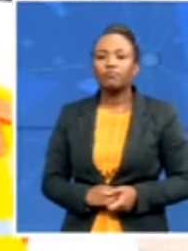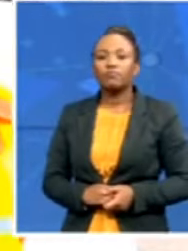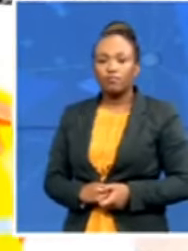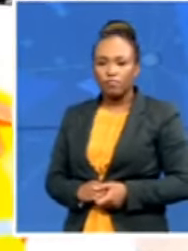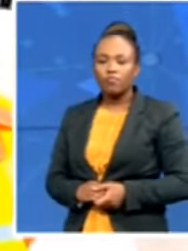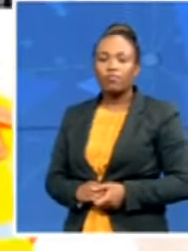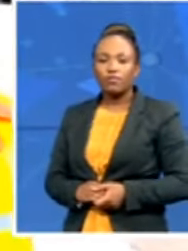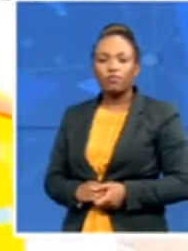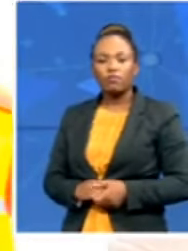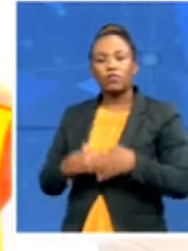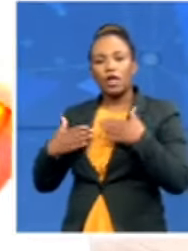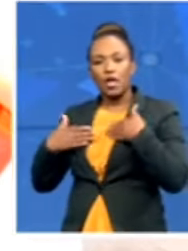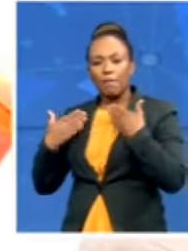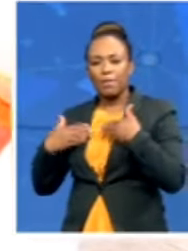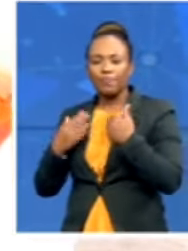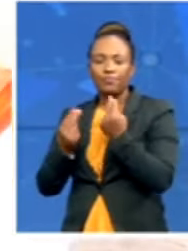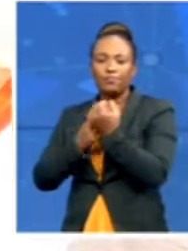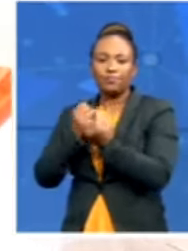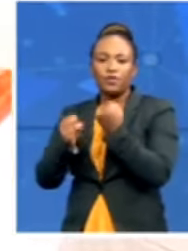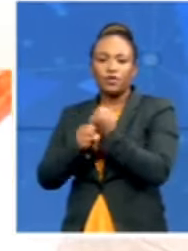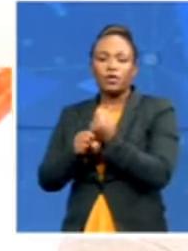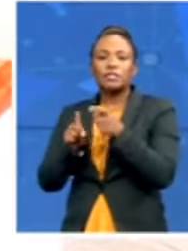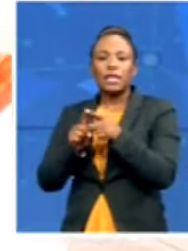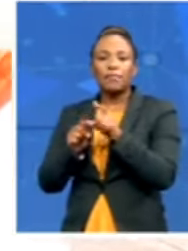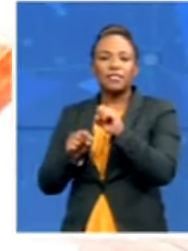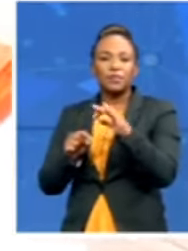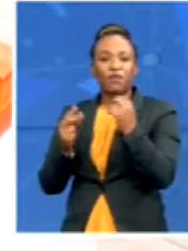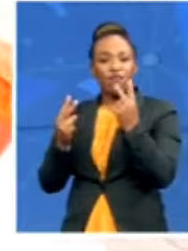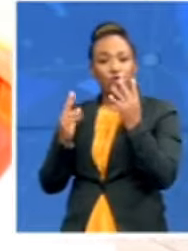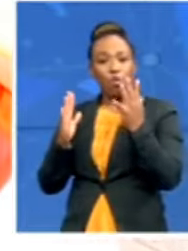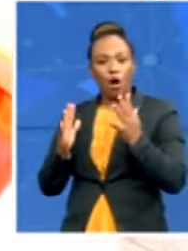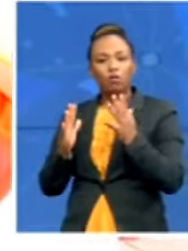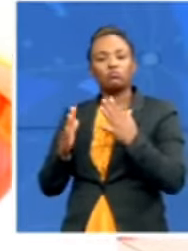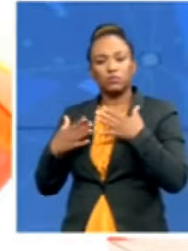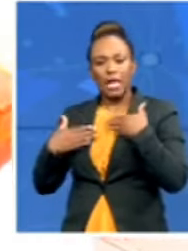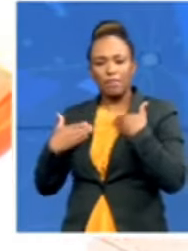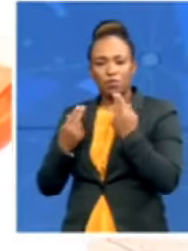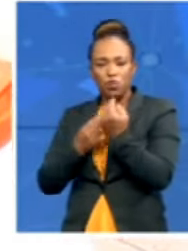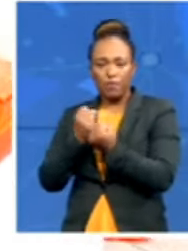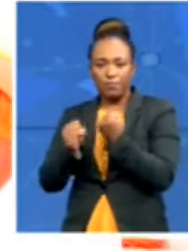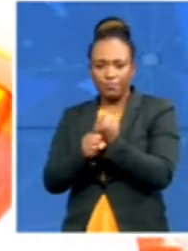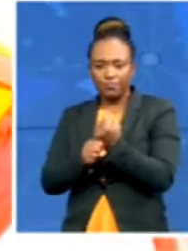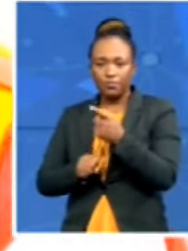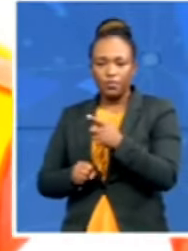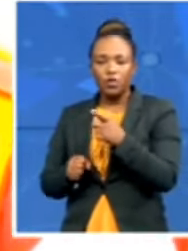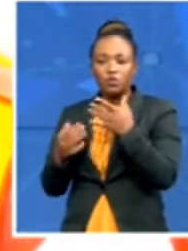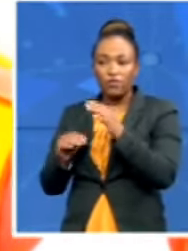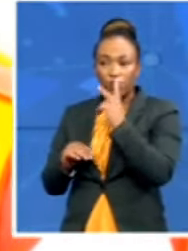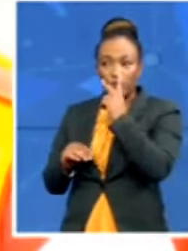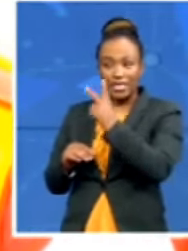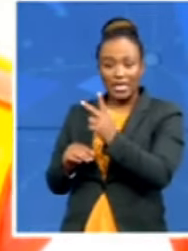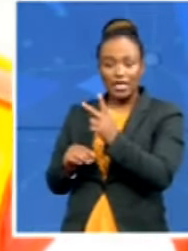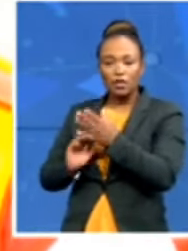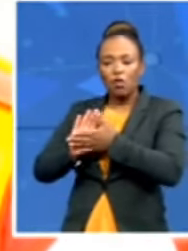viewers at home. As you can see, we have mounted this operation. Not only this operation, but throughout the province, we